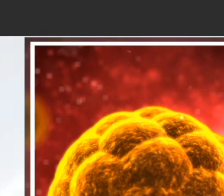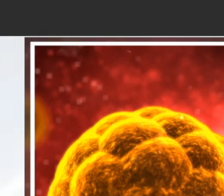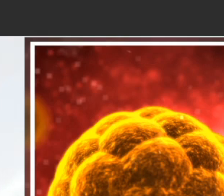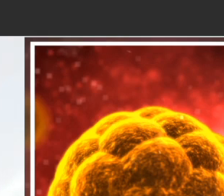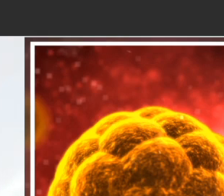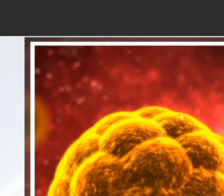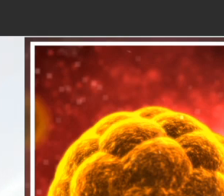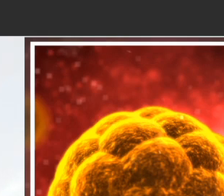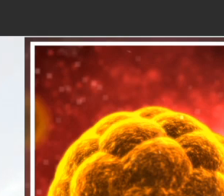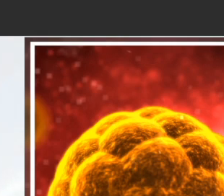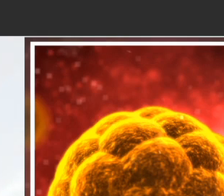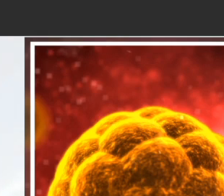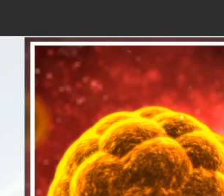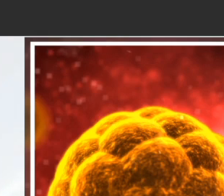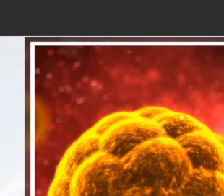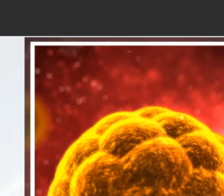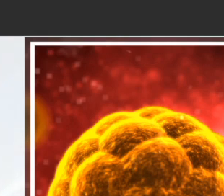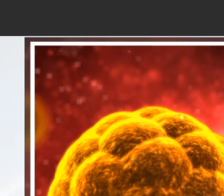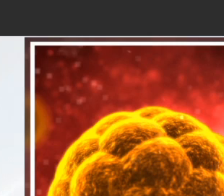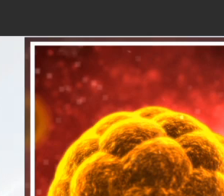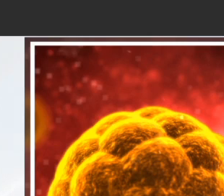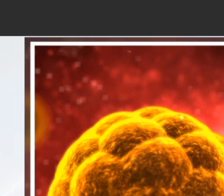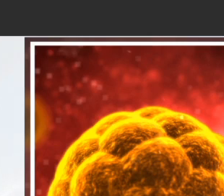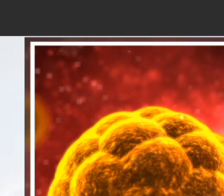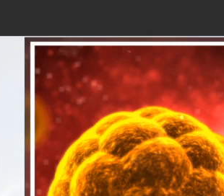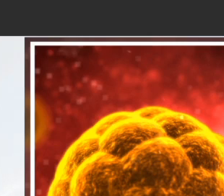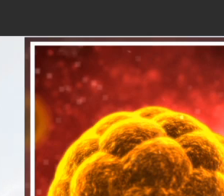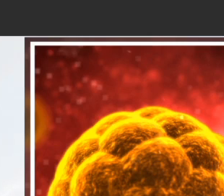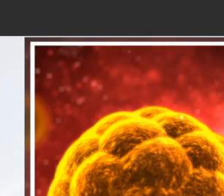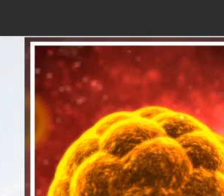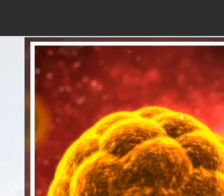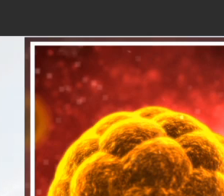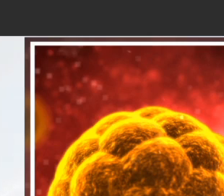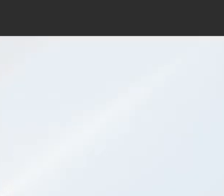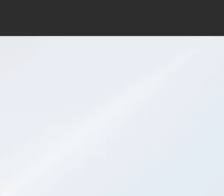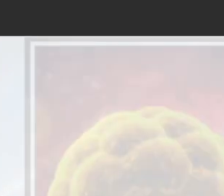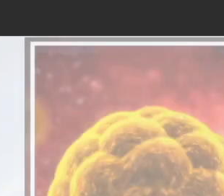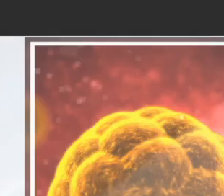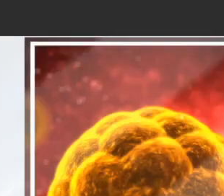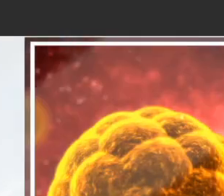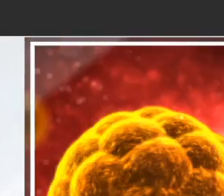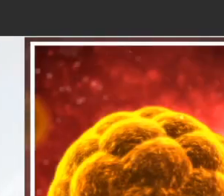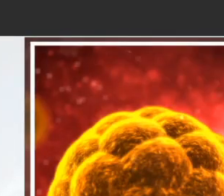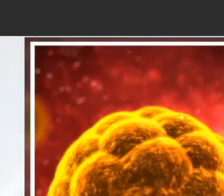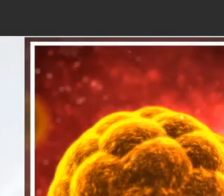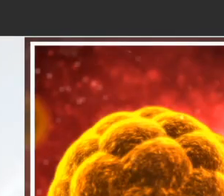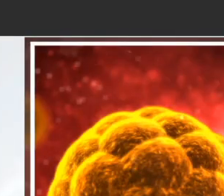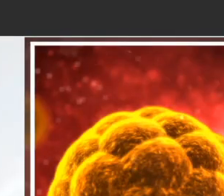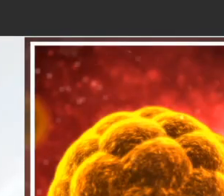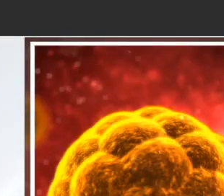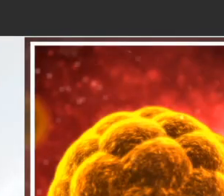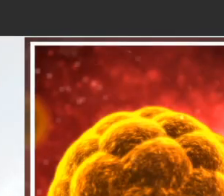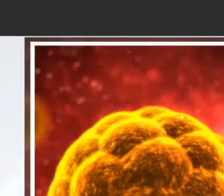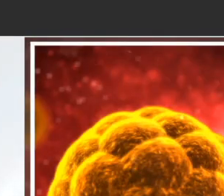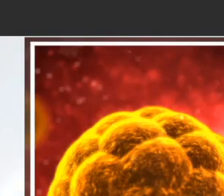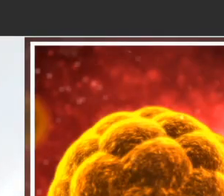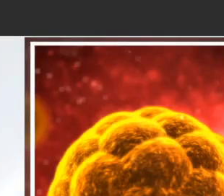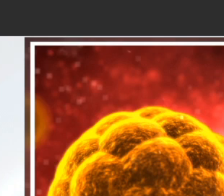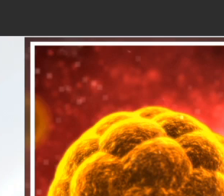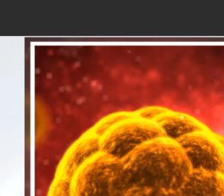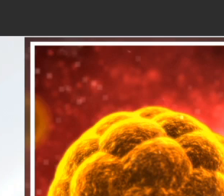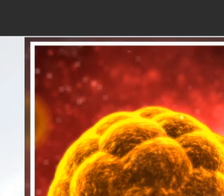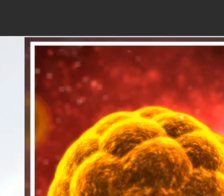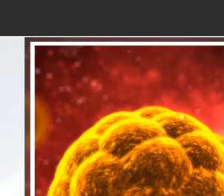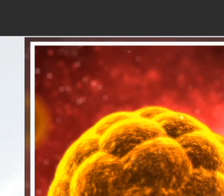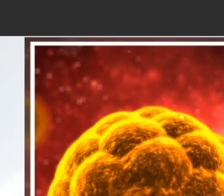to 7,200 tests per day and thousands more by May. Priority areas will include congregate